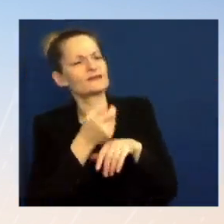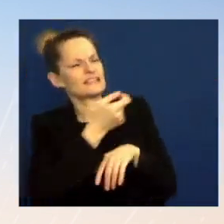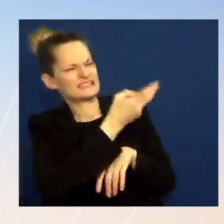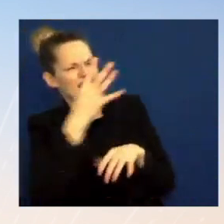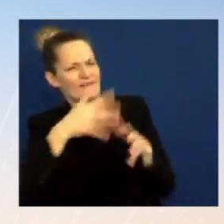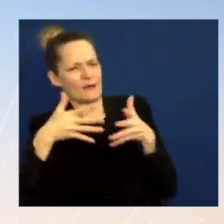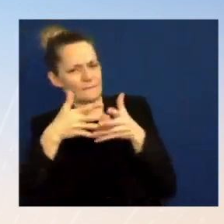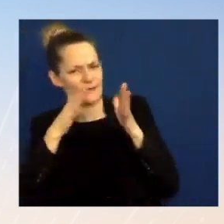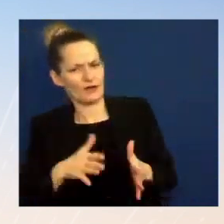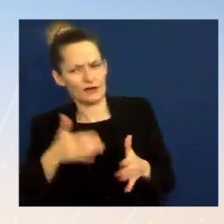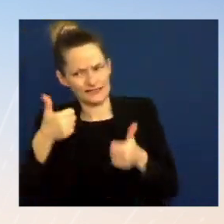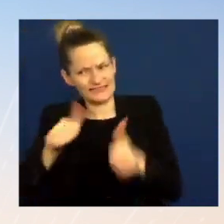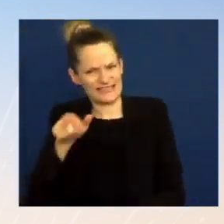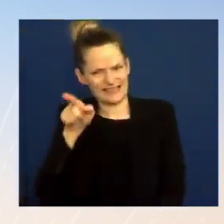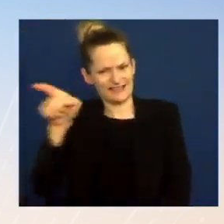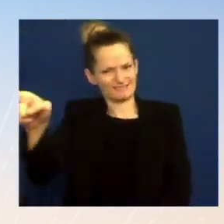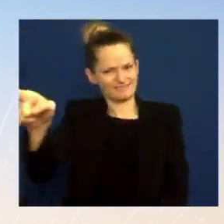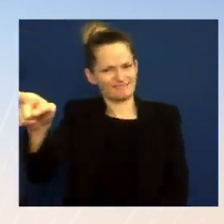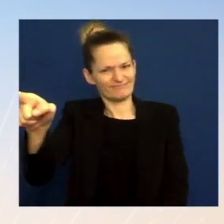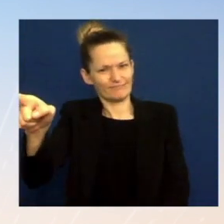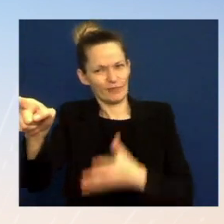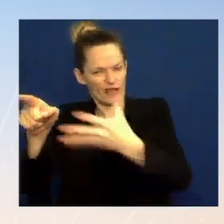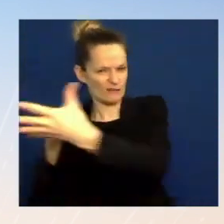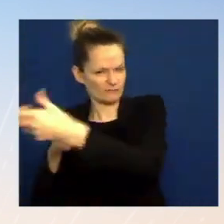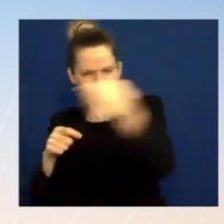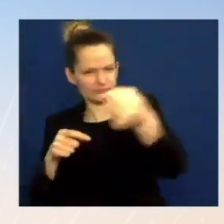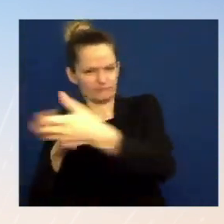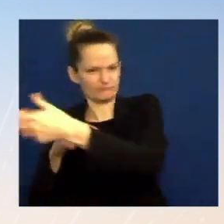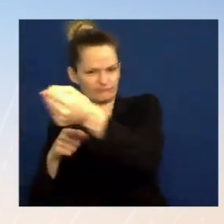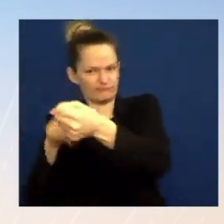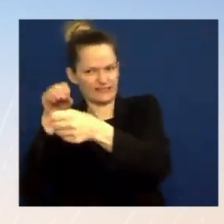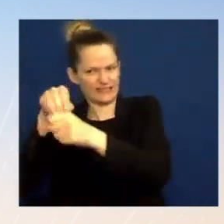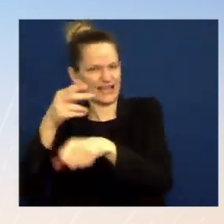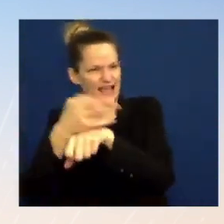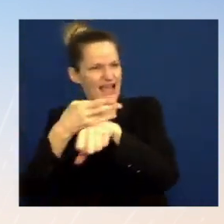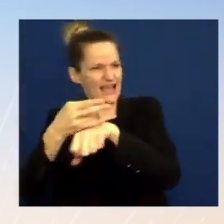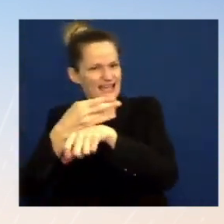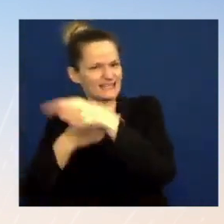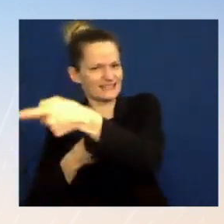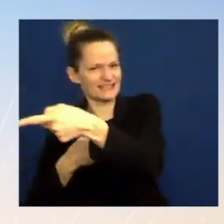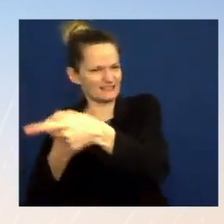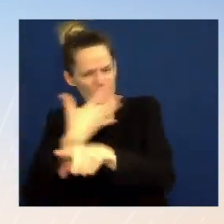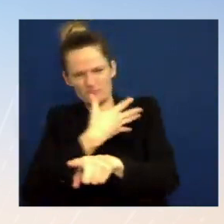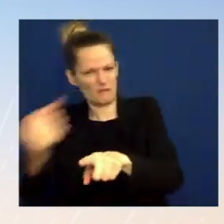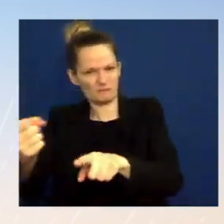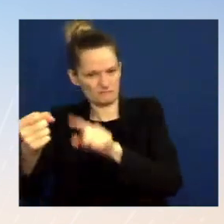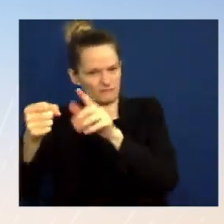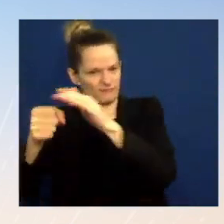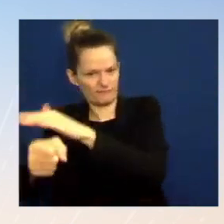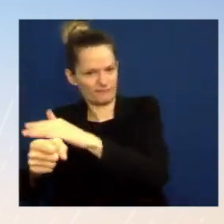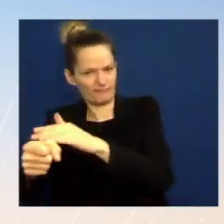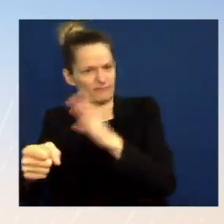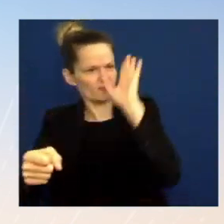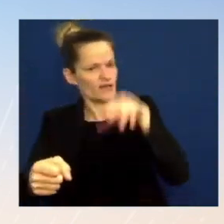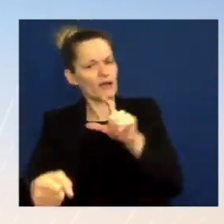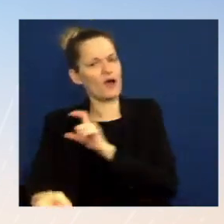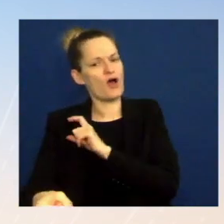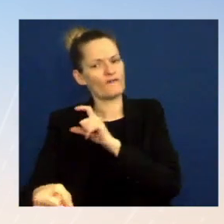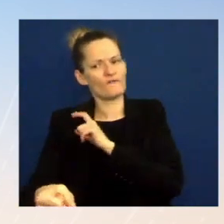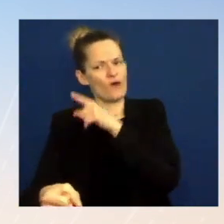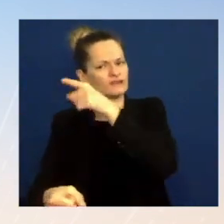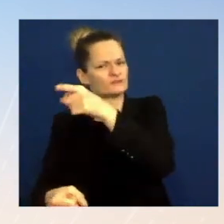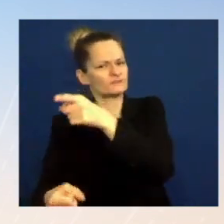by one of the gangs. I know this is a law enforcement matter, but what is this building specifically doing to help free